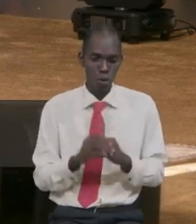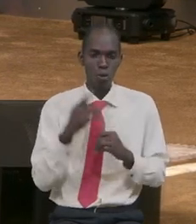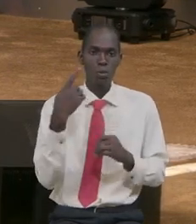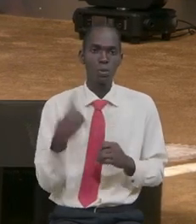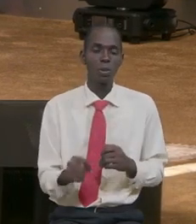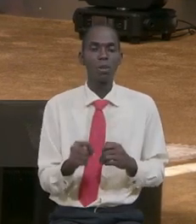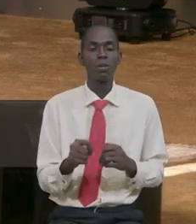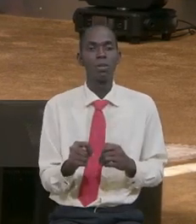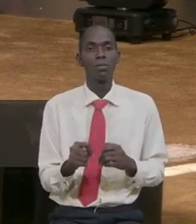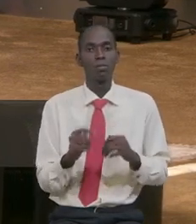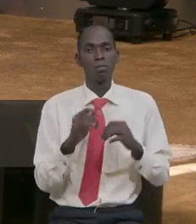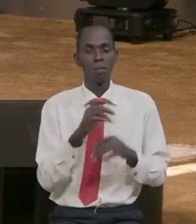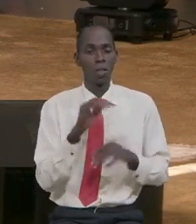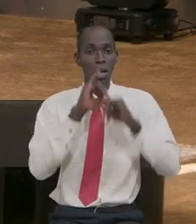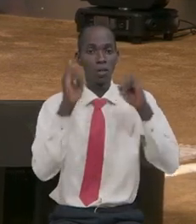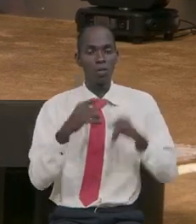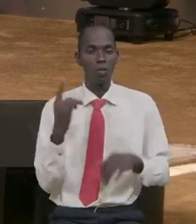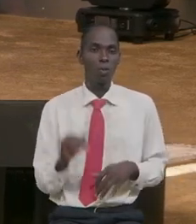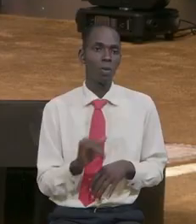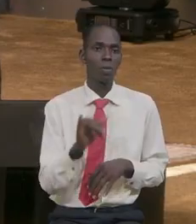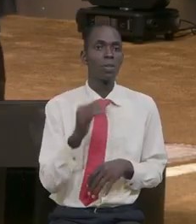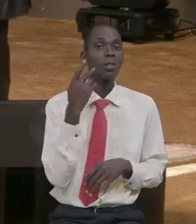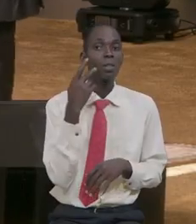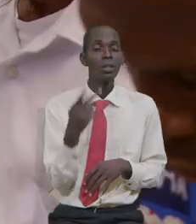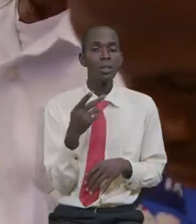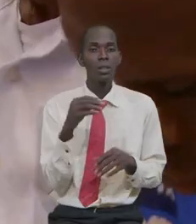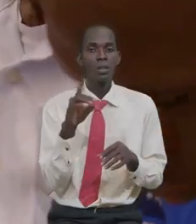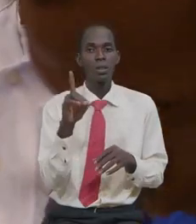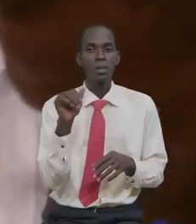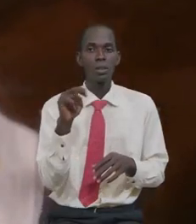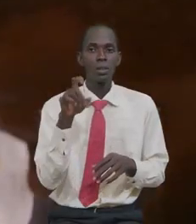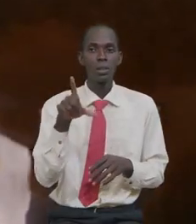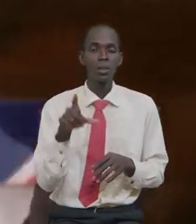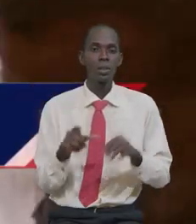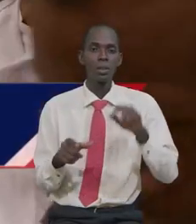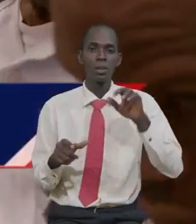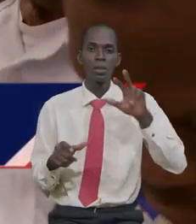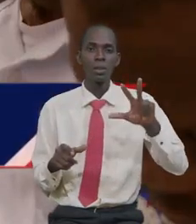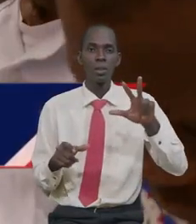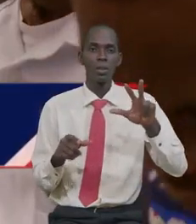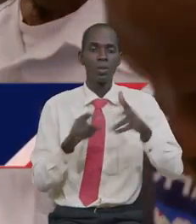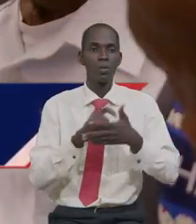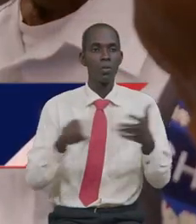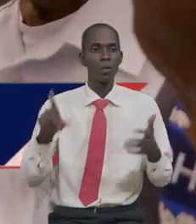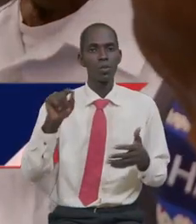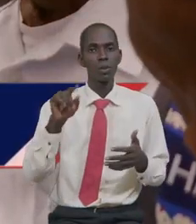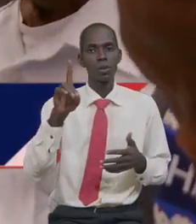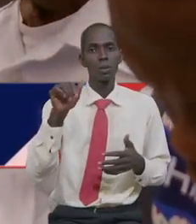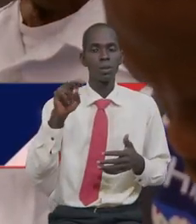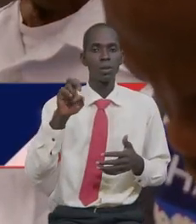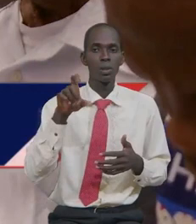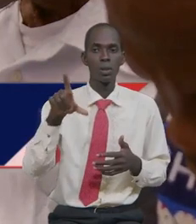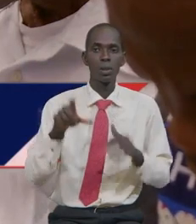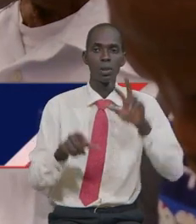regal revengers. That's why, look at Daniel now, chapter 3. We're looking at verse 20. Daniel chapter